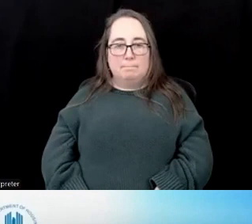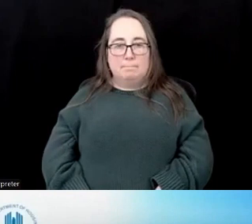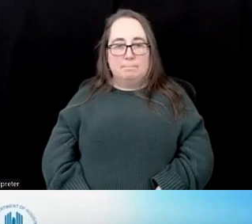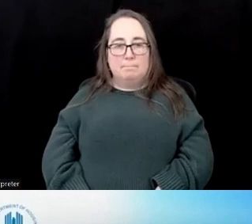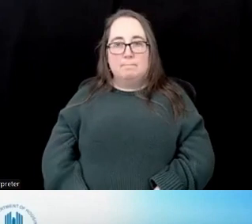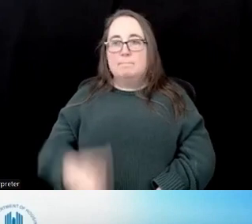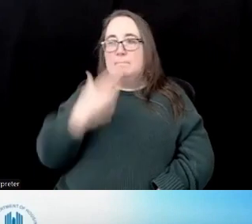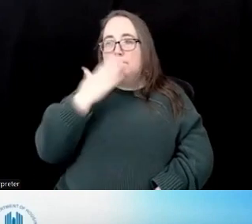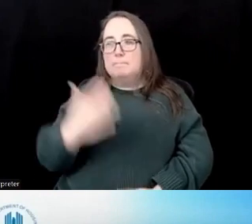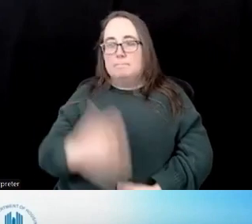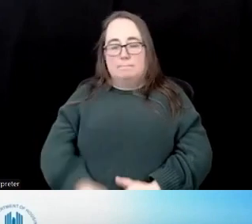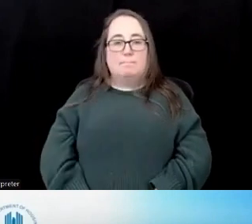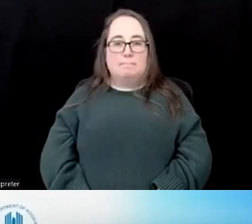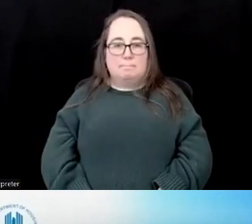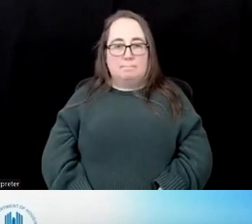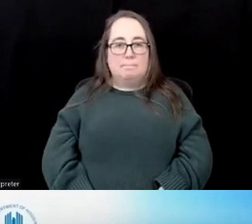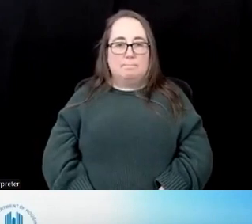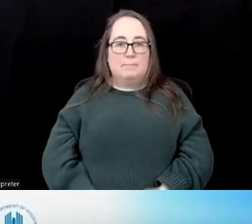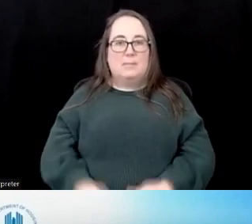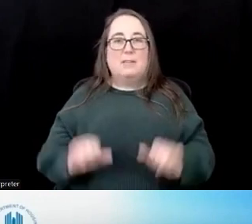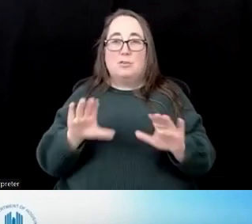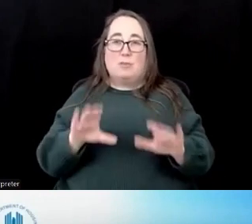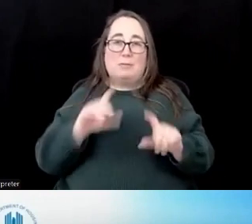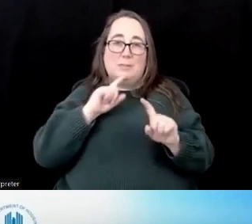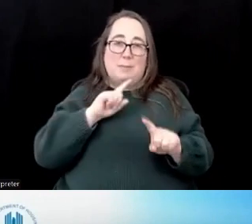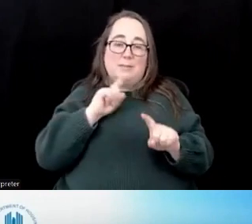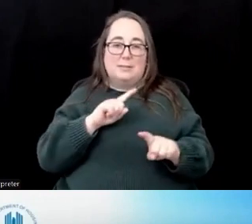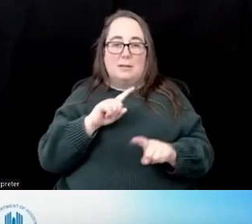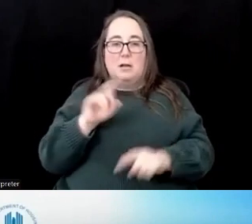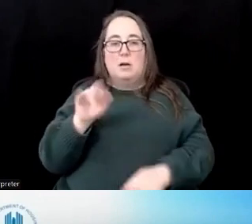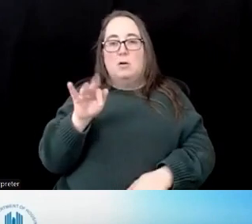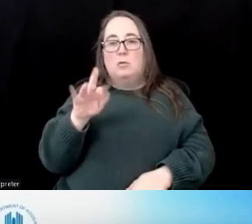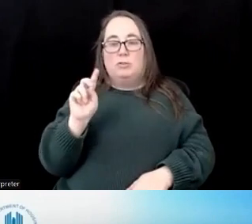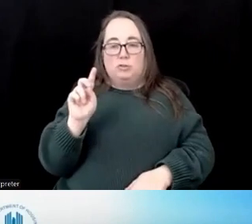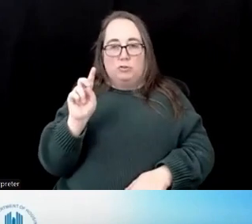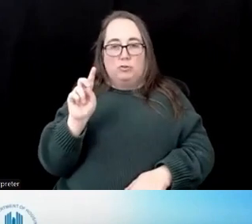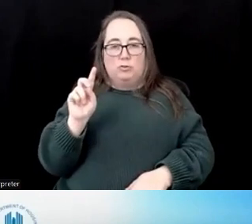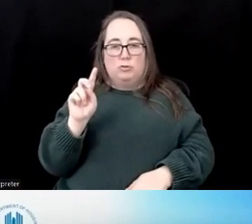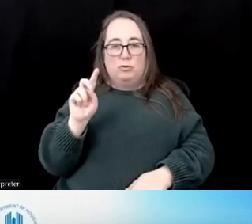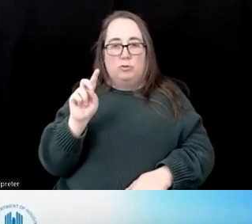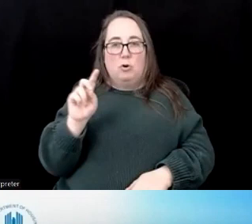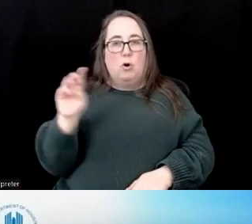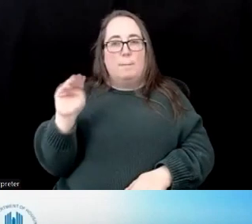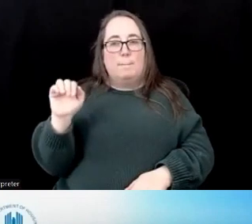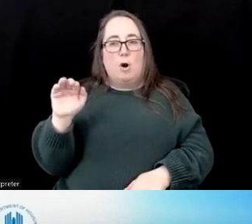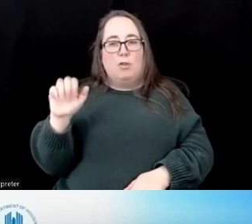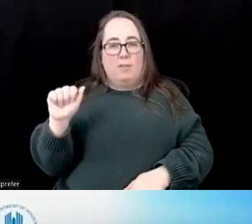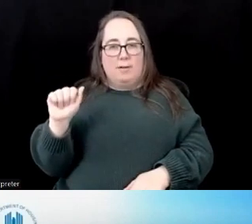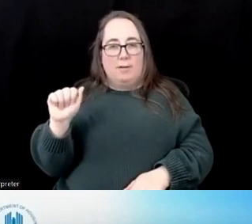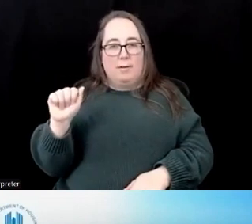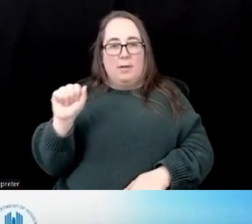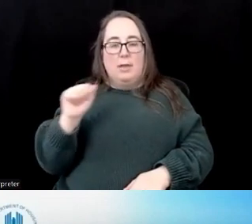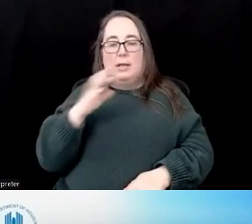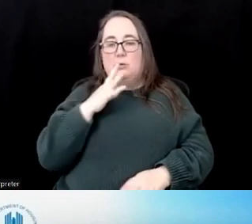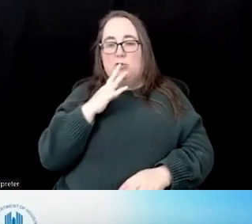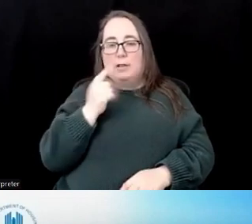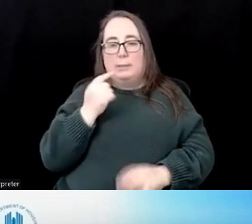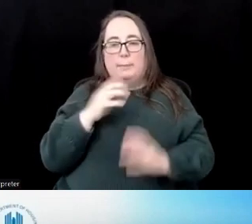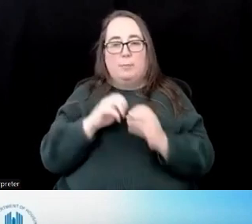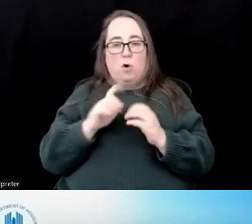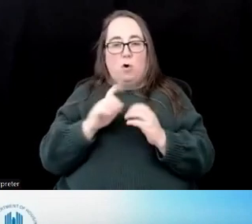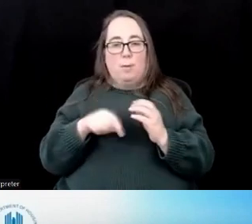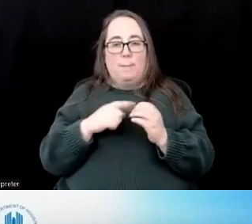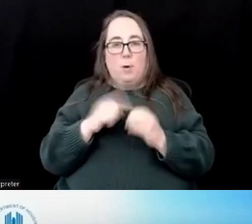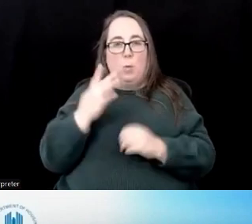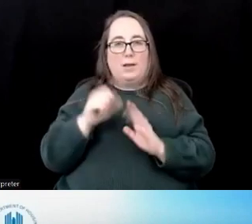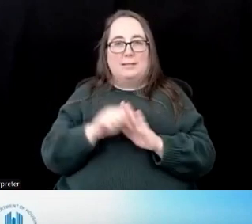Thank you all. That's great responses. Richard or Martha, can you tell us a bit more about why state